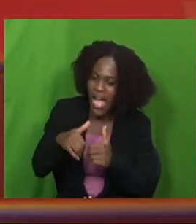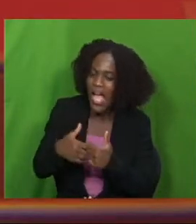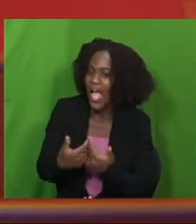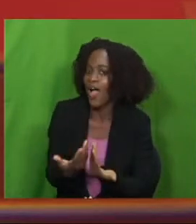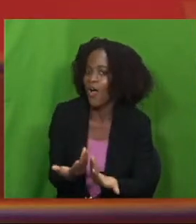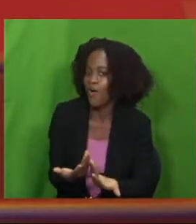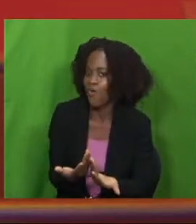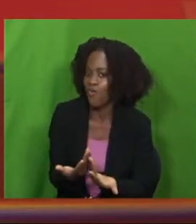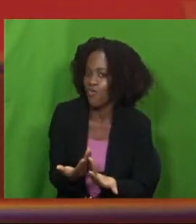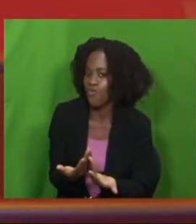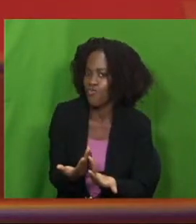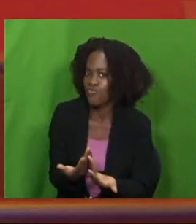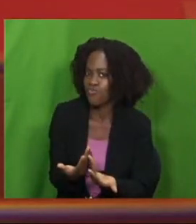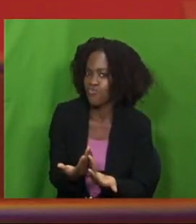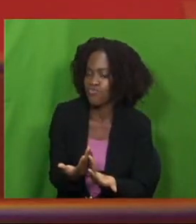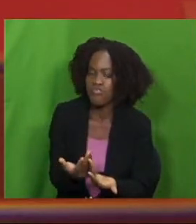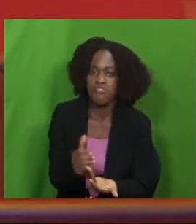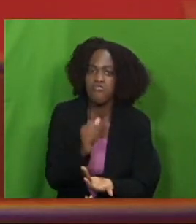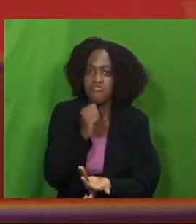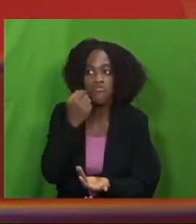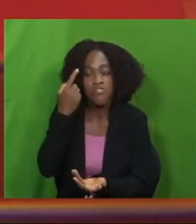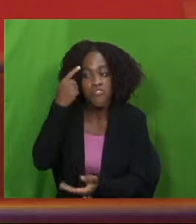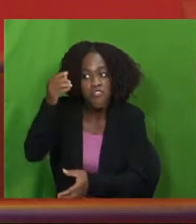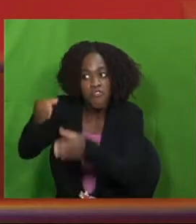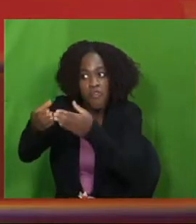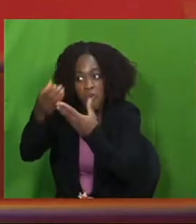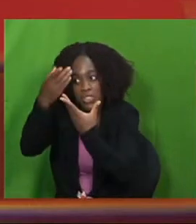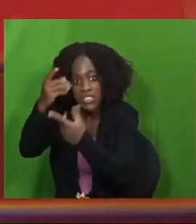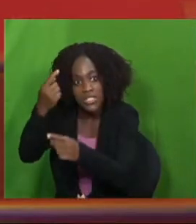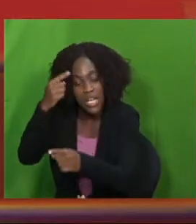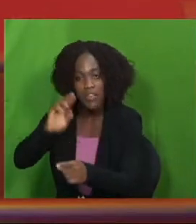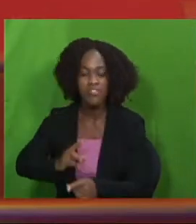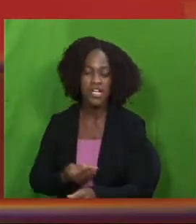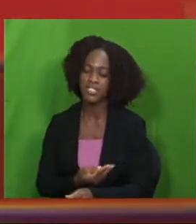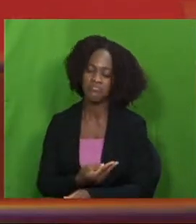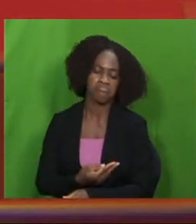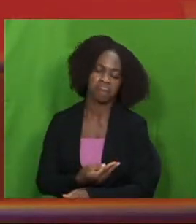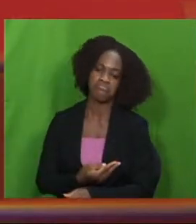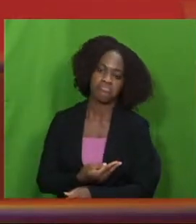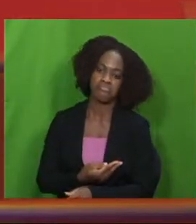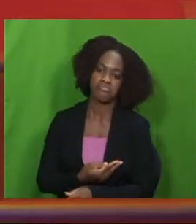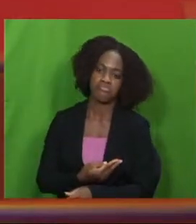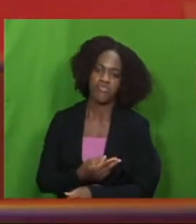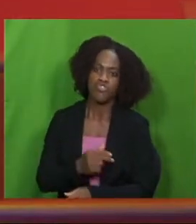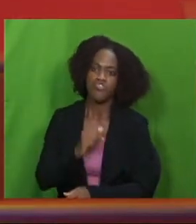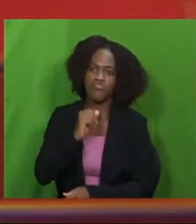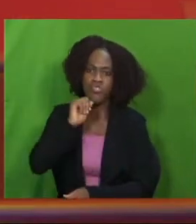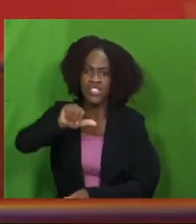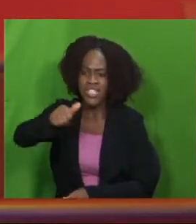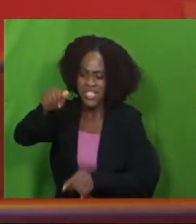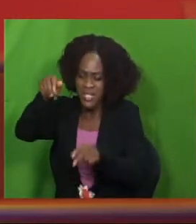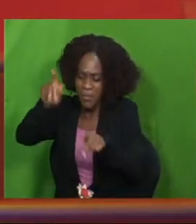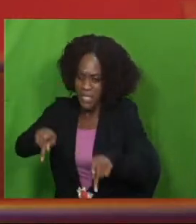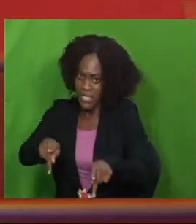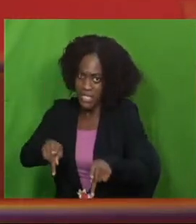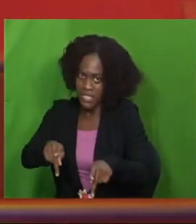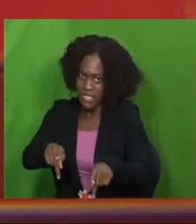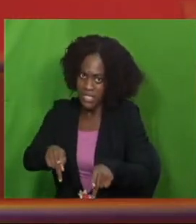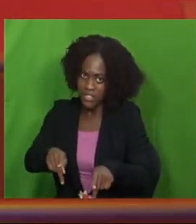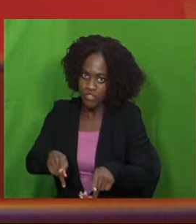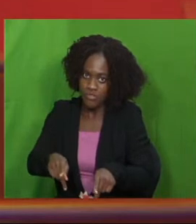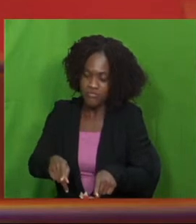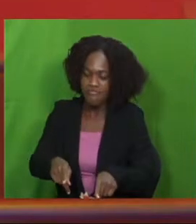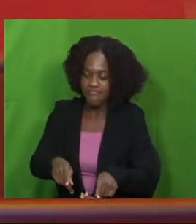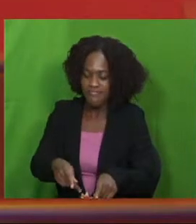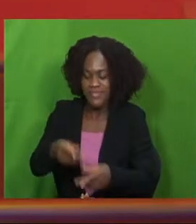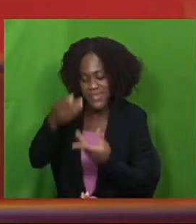It's not for any court that will decide that for us. And it's not for any person outside this presence that